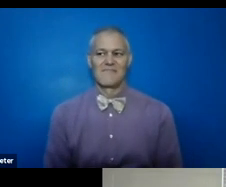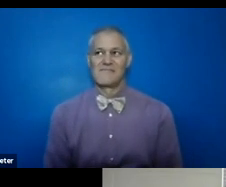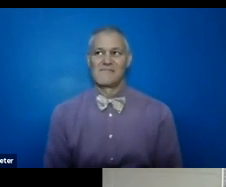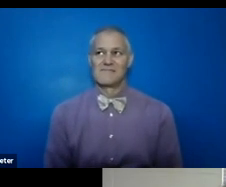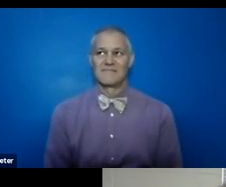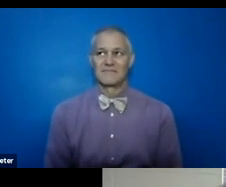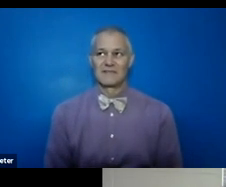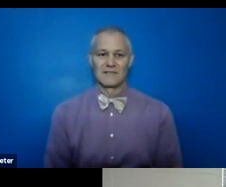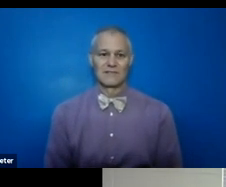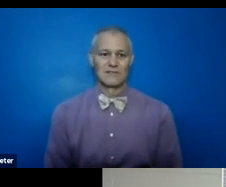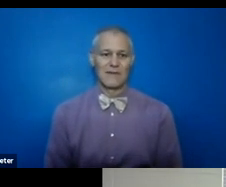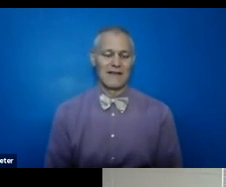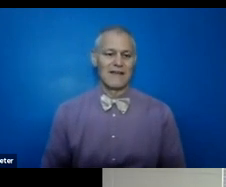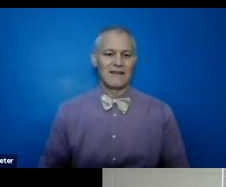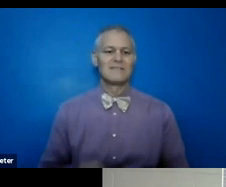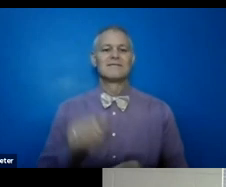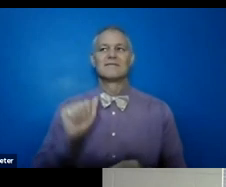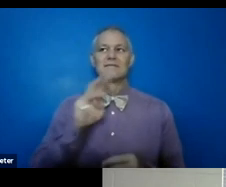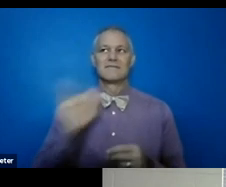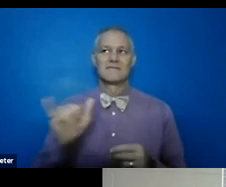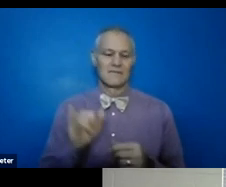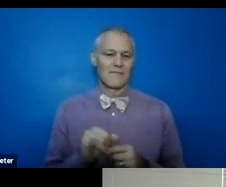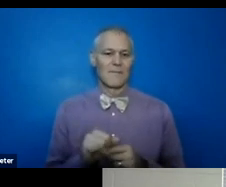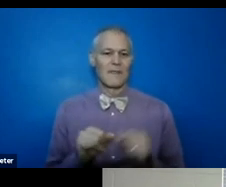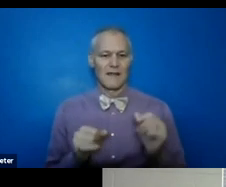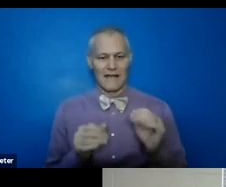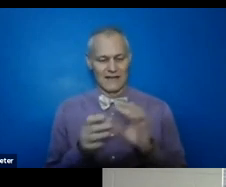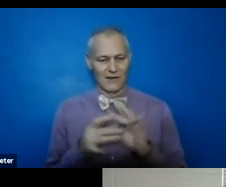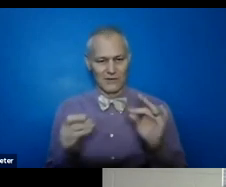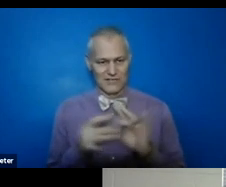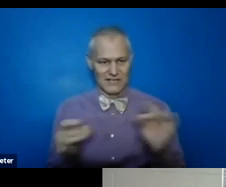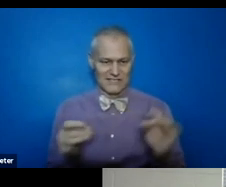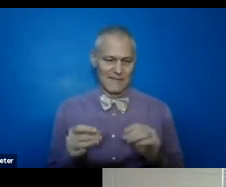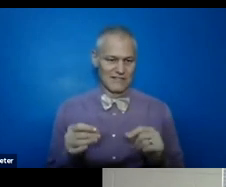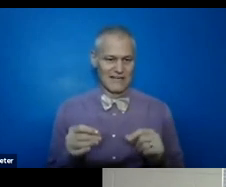I can talk a little bit about ours. So we look at